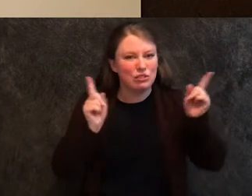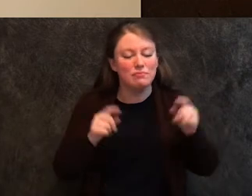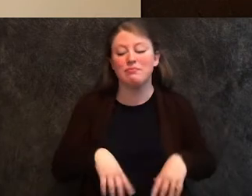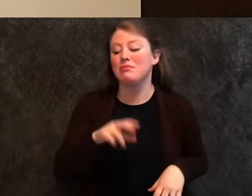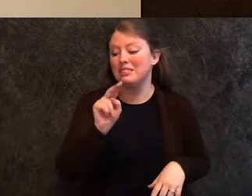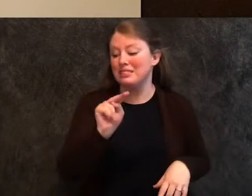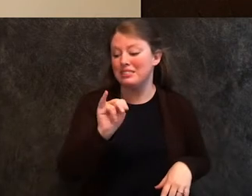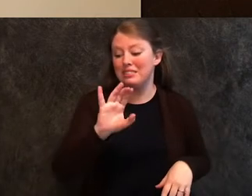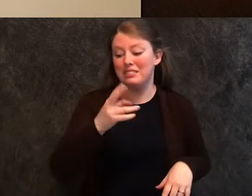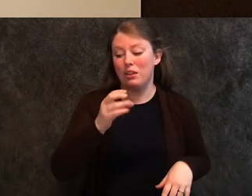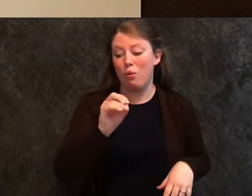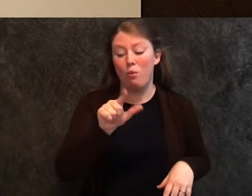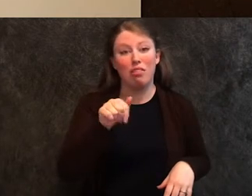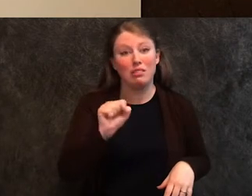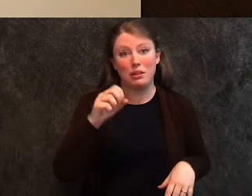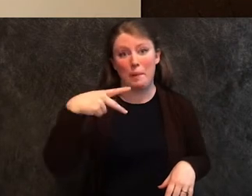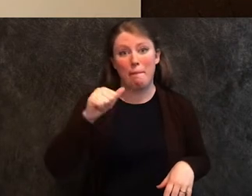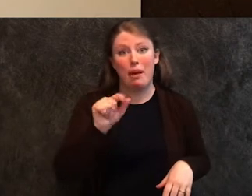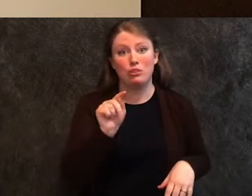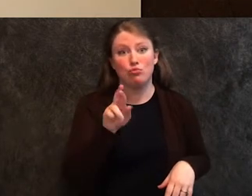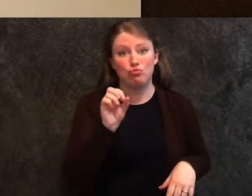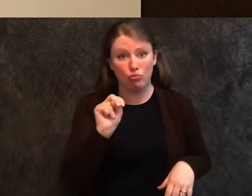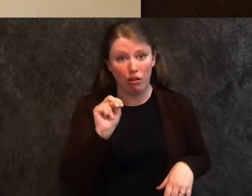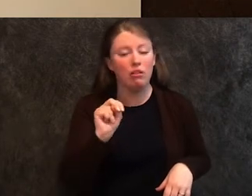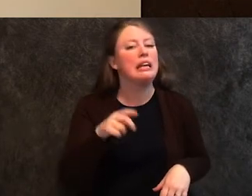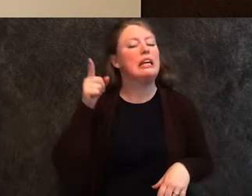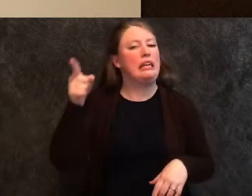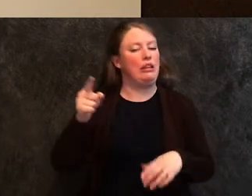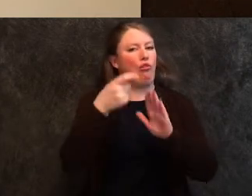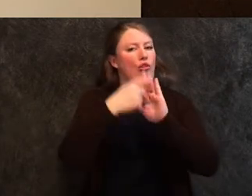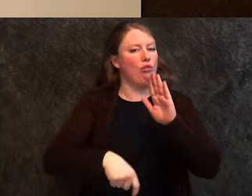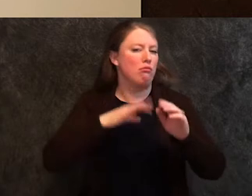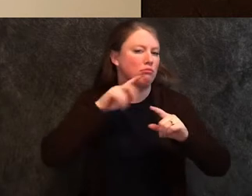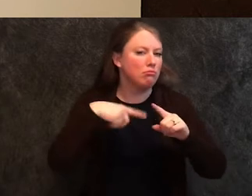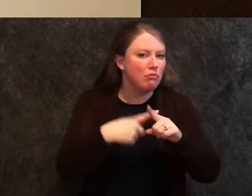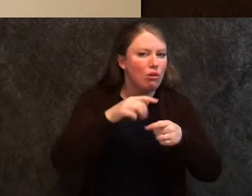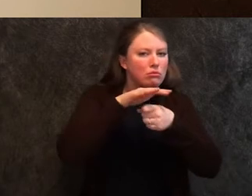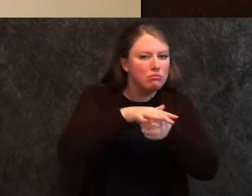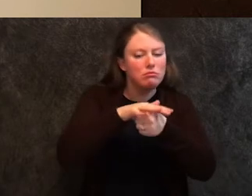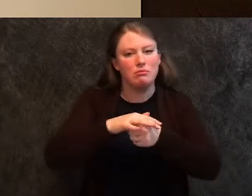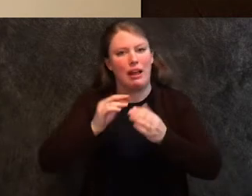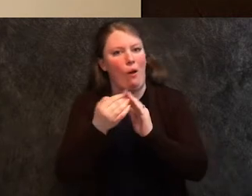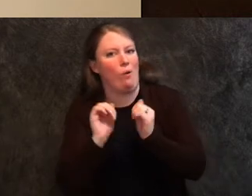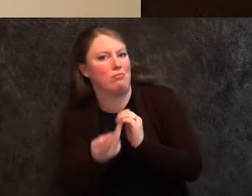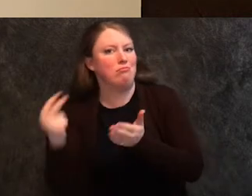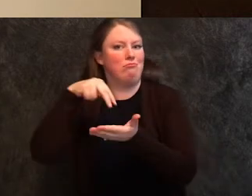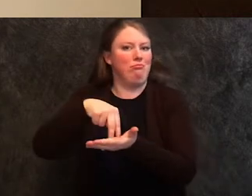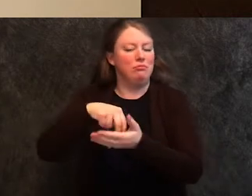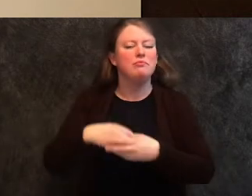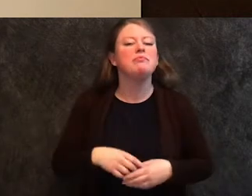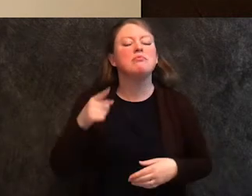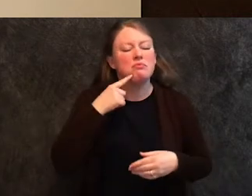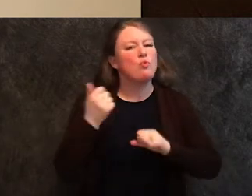What Drives Stress and How to Build Resilience, he says this, everyone feels pressure, but not